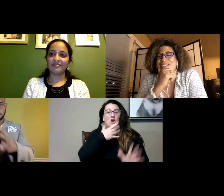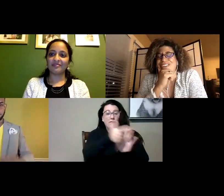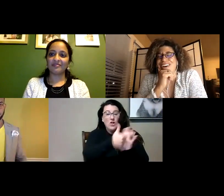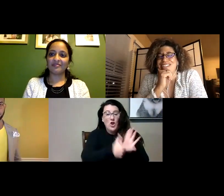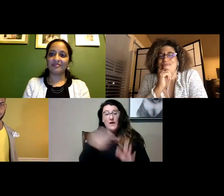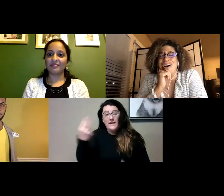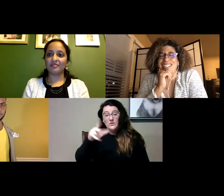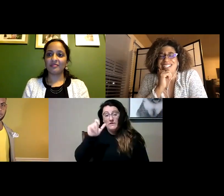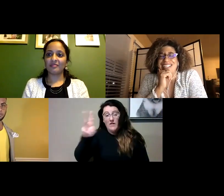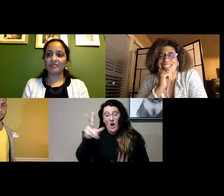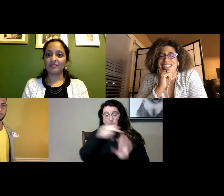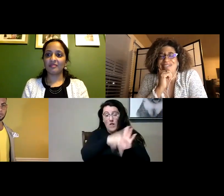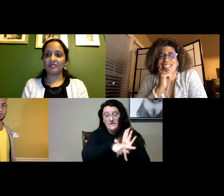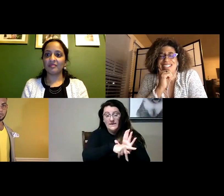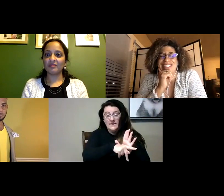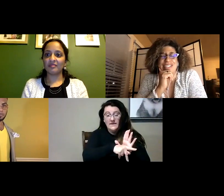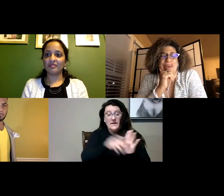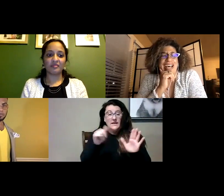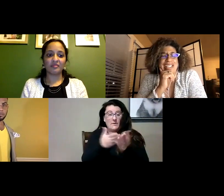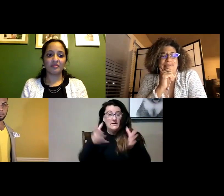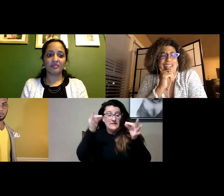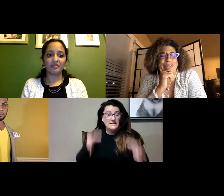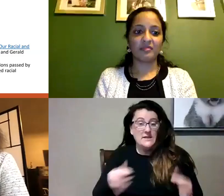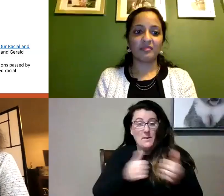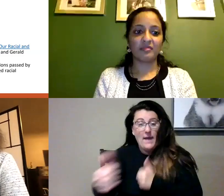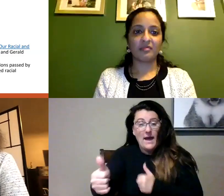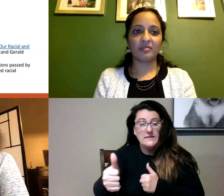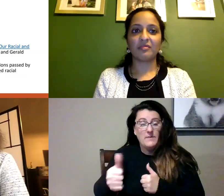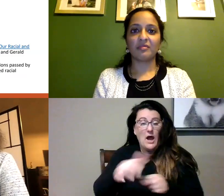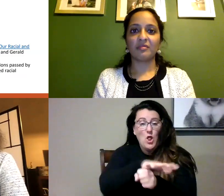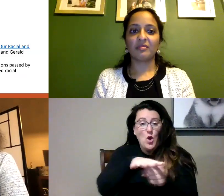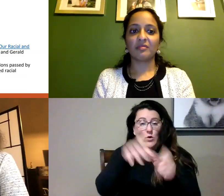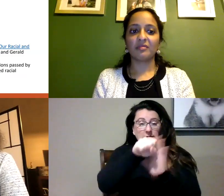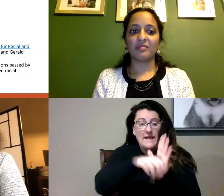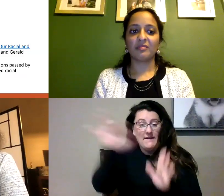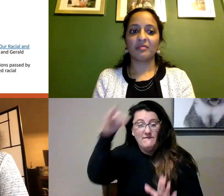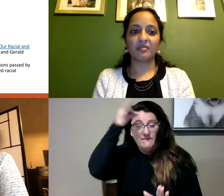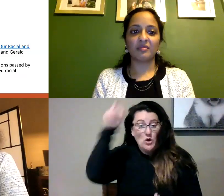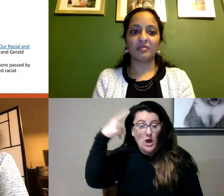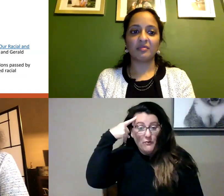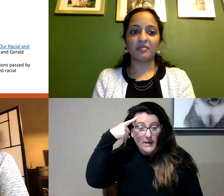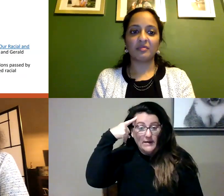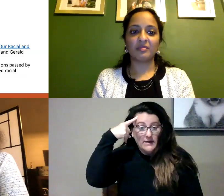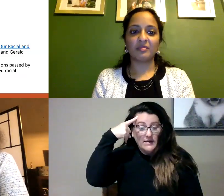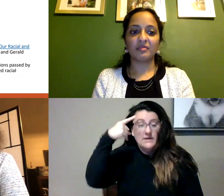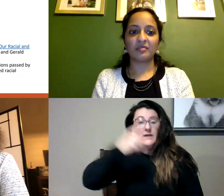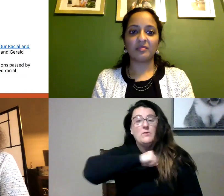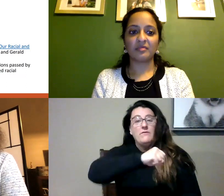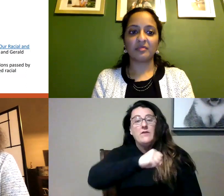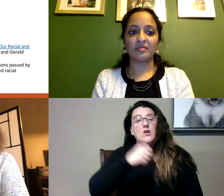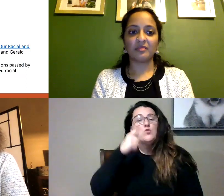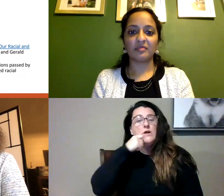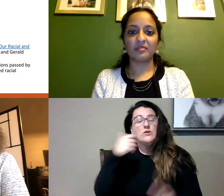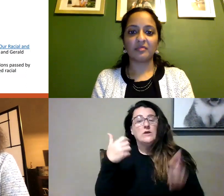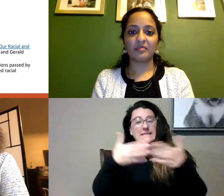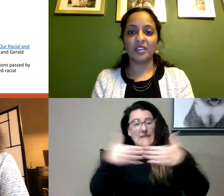history of laws and policy decisions passed by local, state, and federal governments that promote racial segregation,